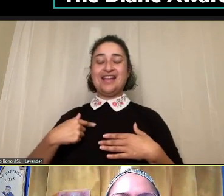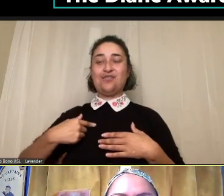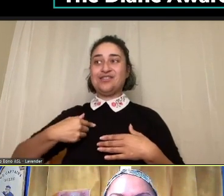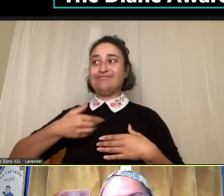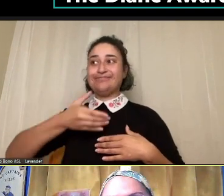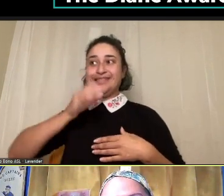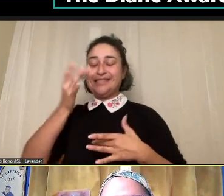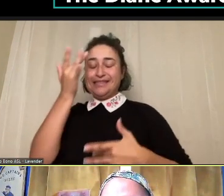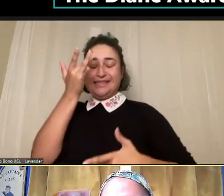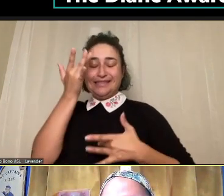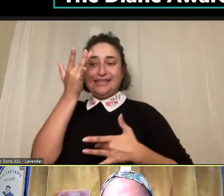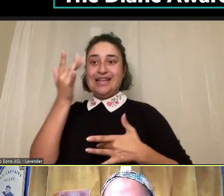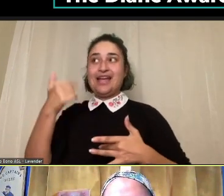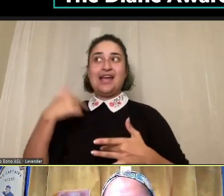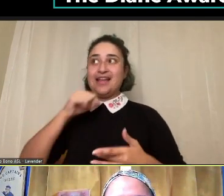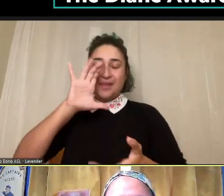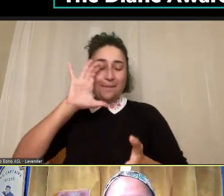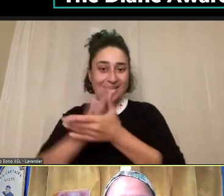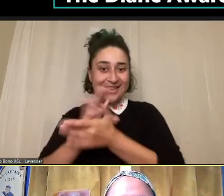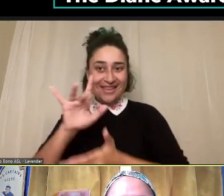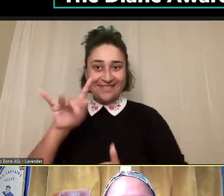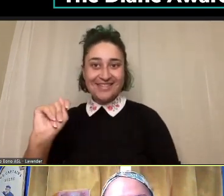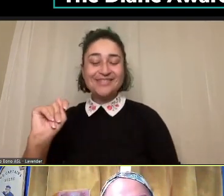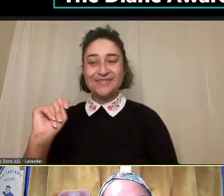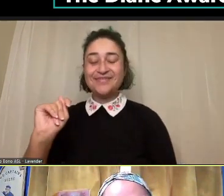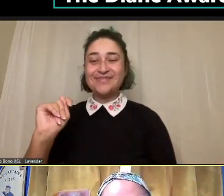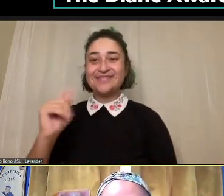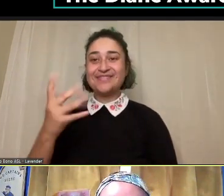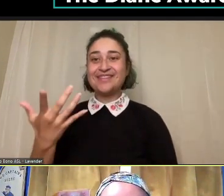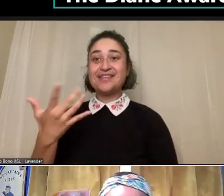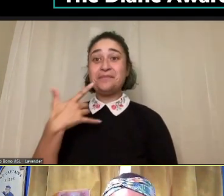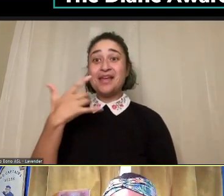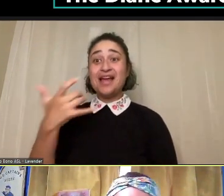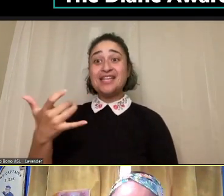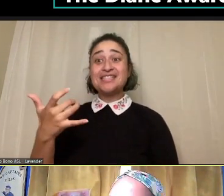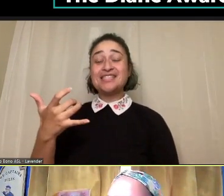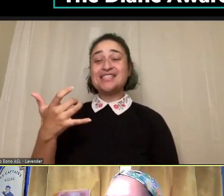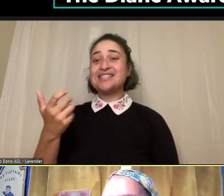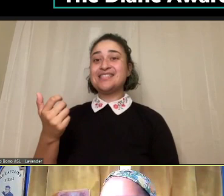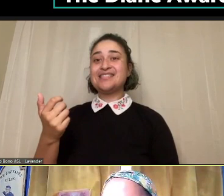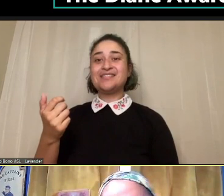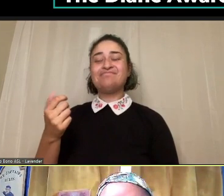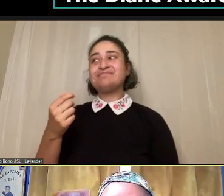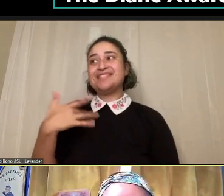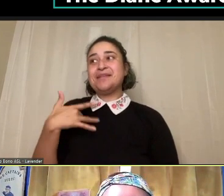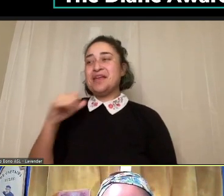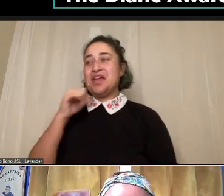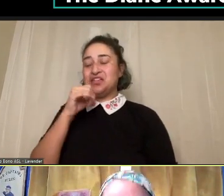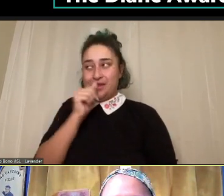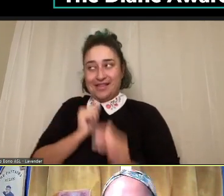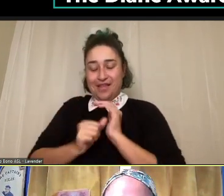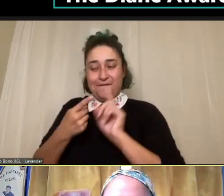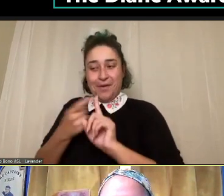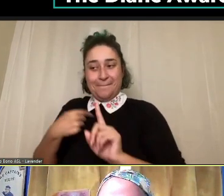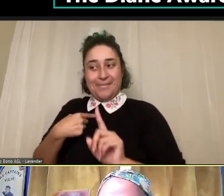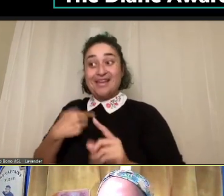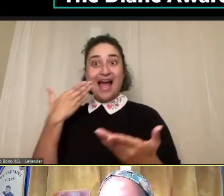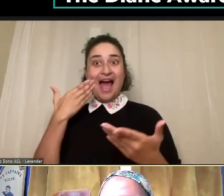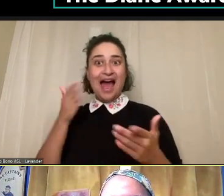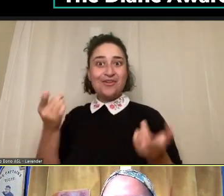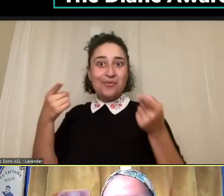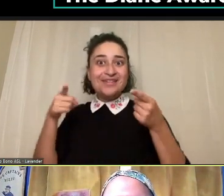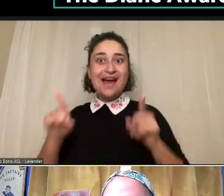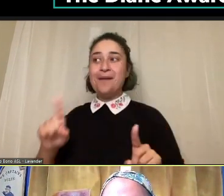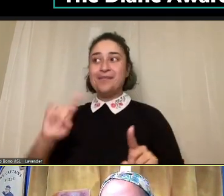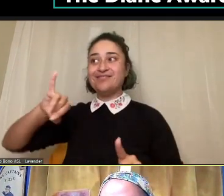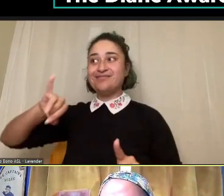I really didn't believe it, you know, because JD doesn't really keep secrets from me, and I didn't know this was happening. So I